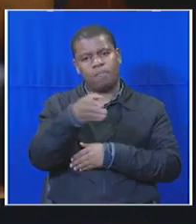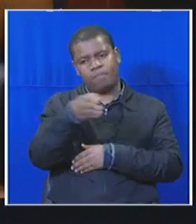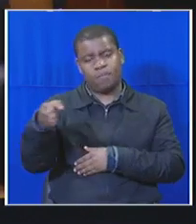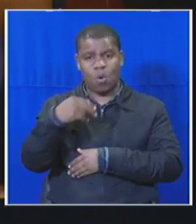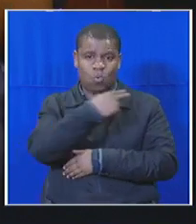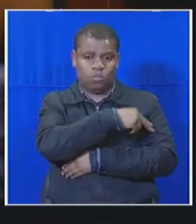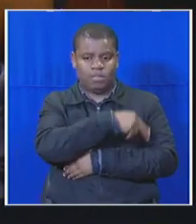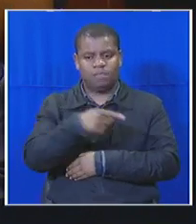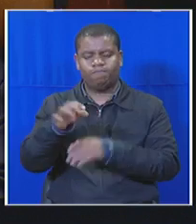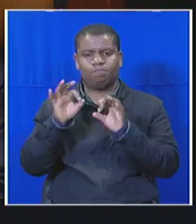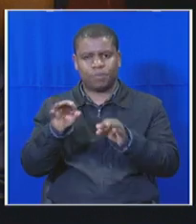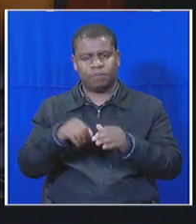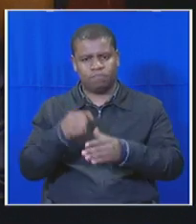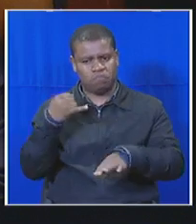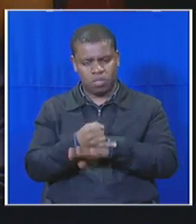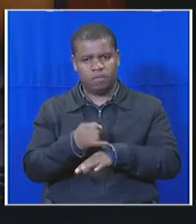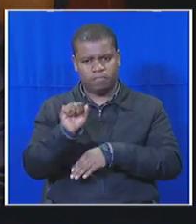Yes, Honorable Member.